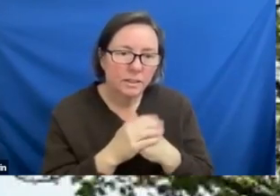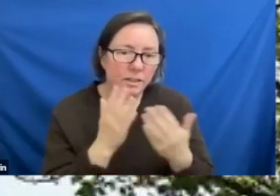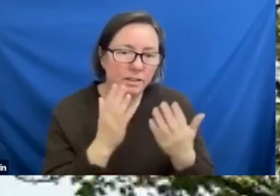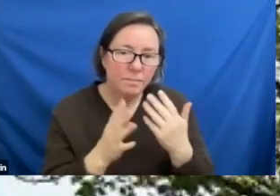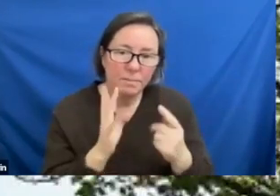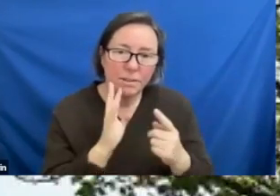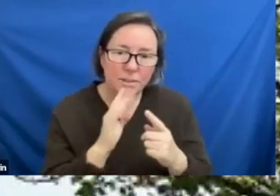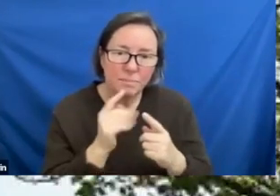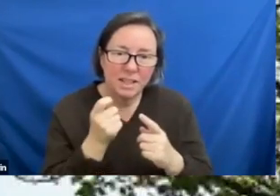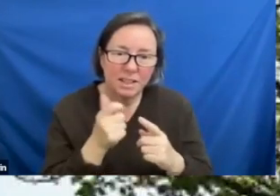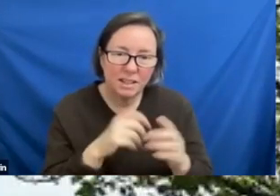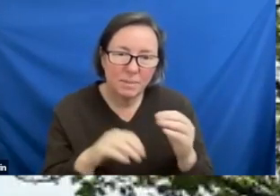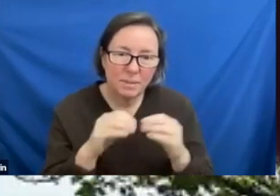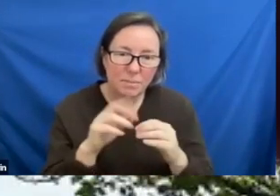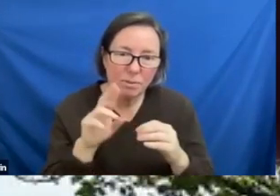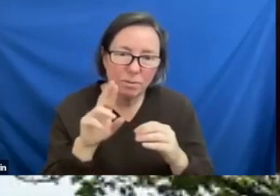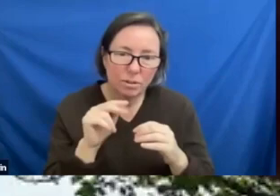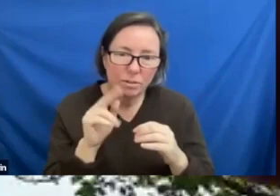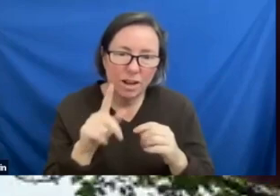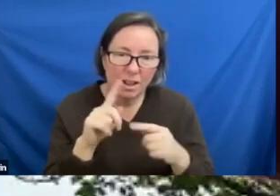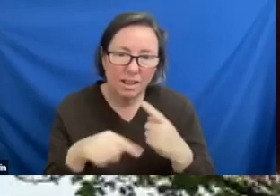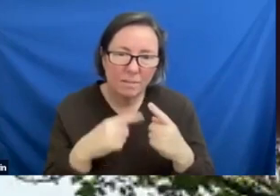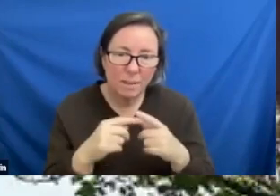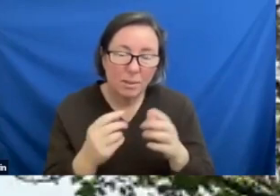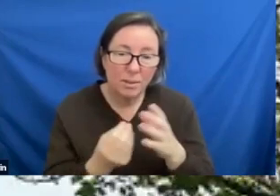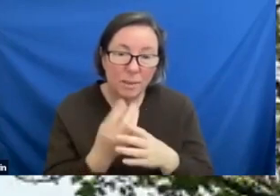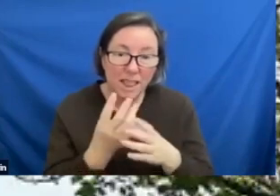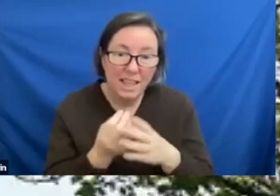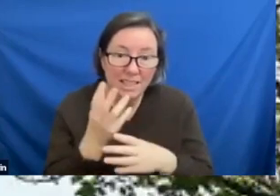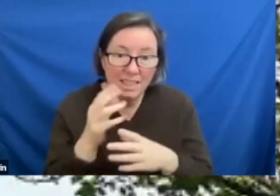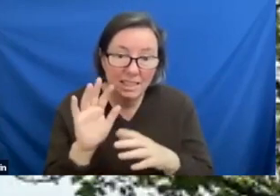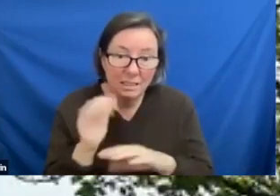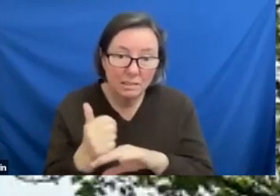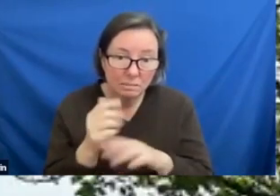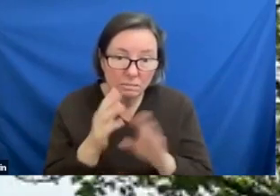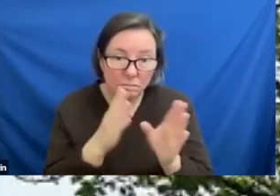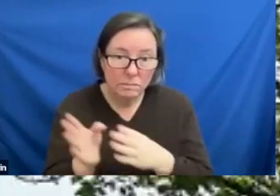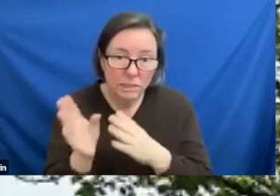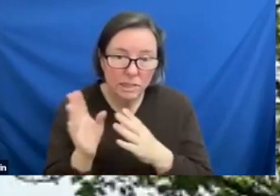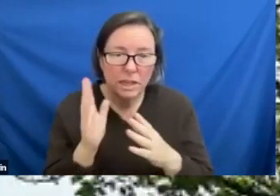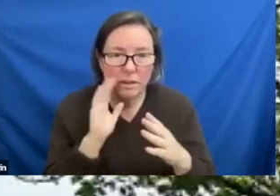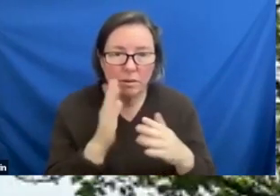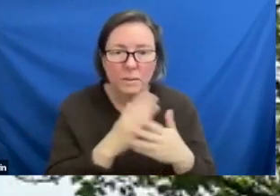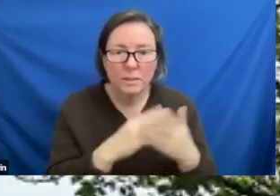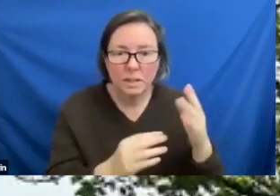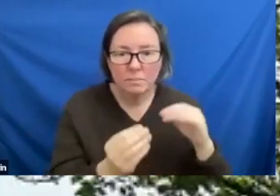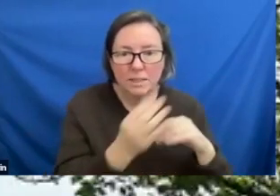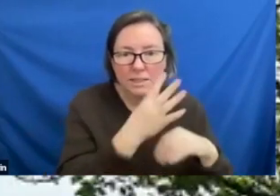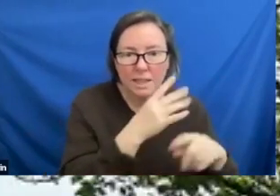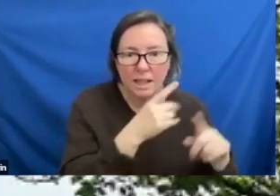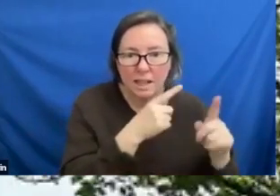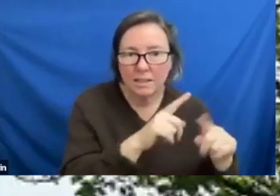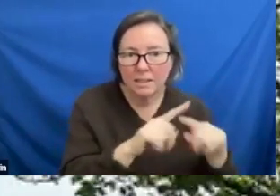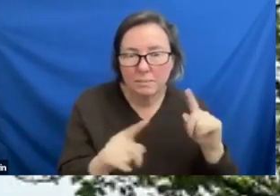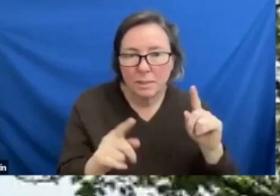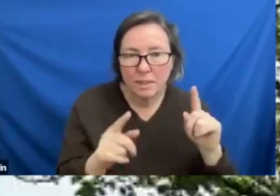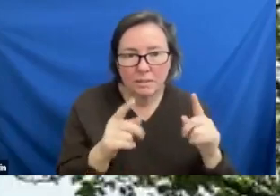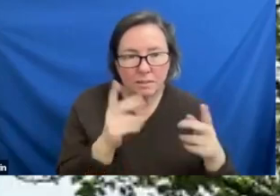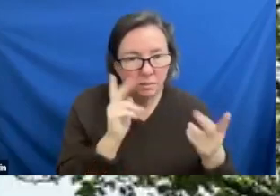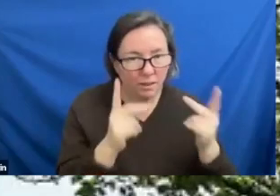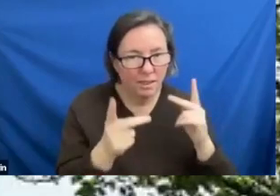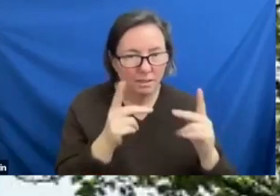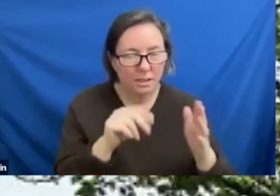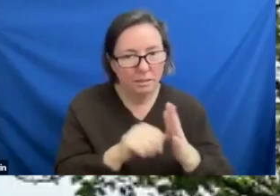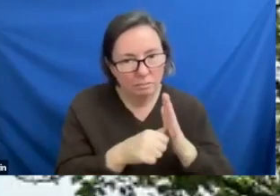little bit more to like some of the plantings? I know that we had some slides up here. Maybe I can put them back on the screen just so that we can kind of